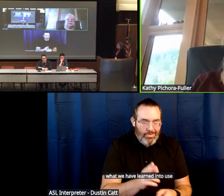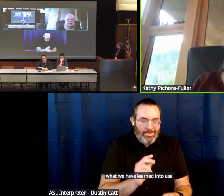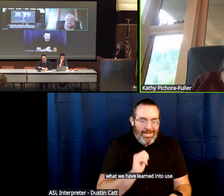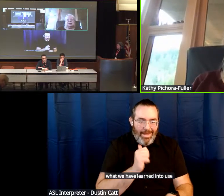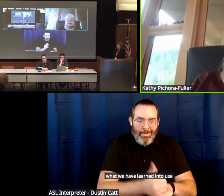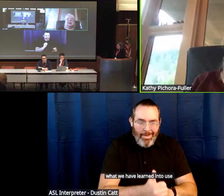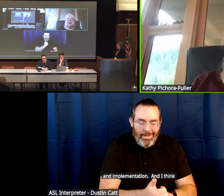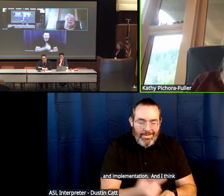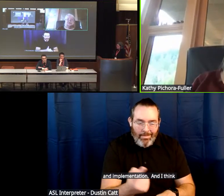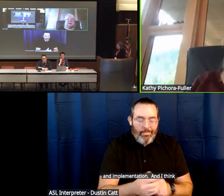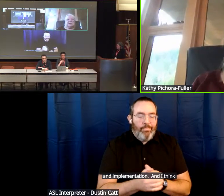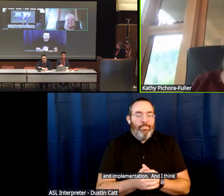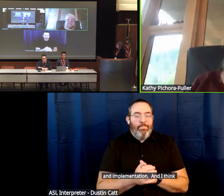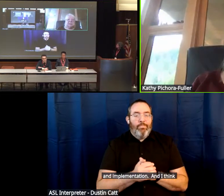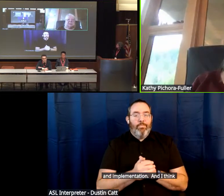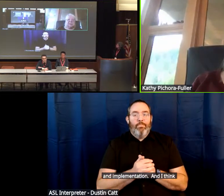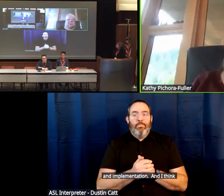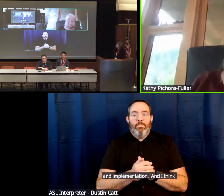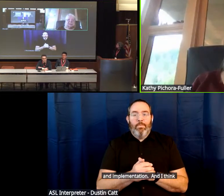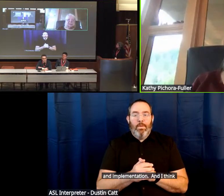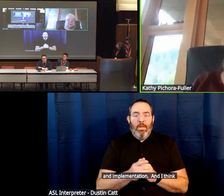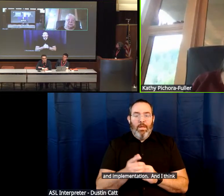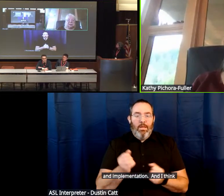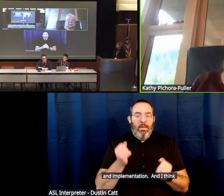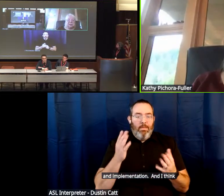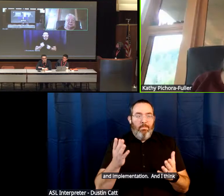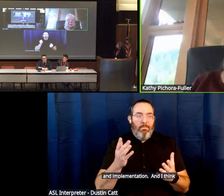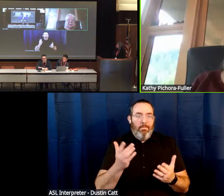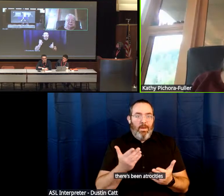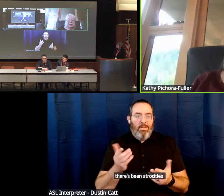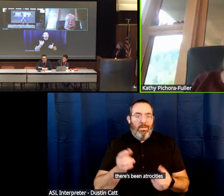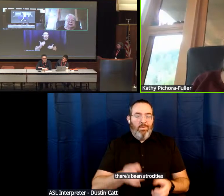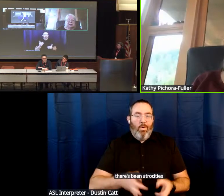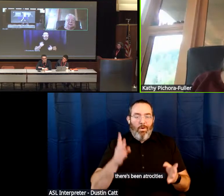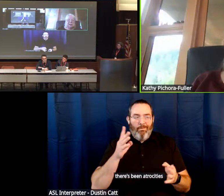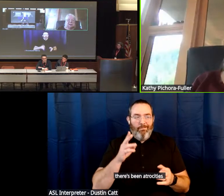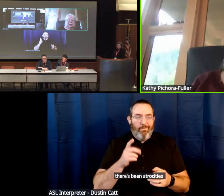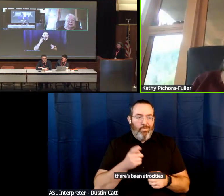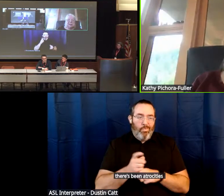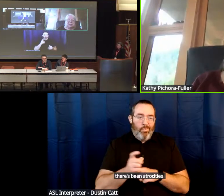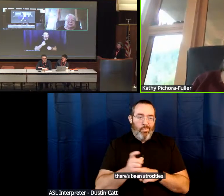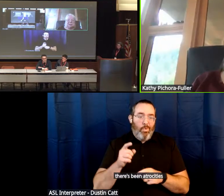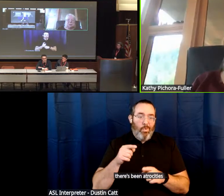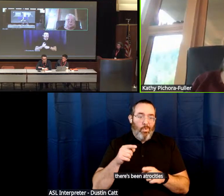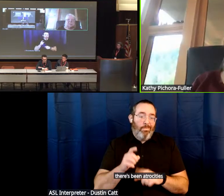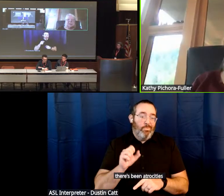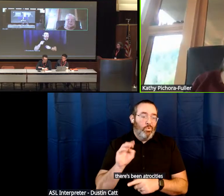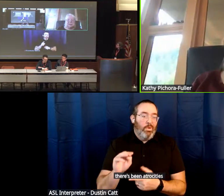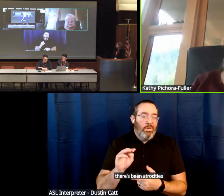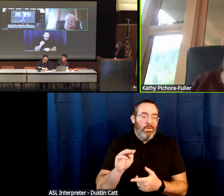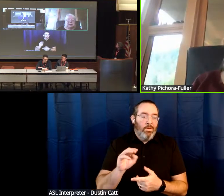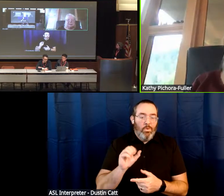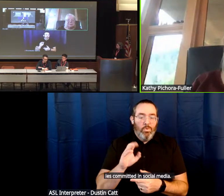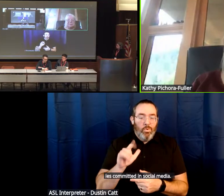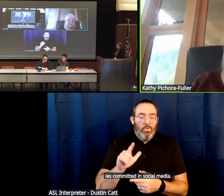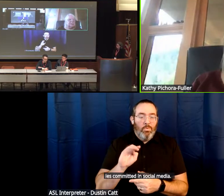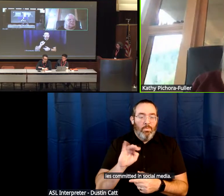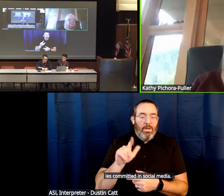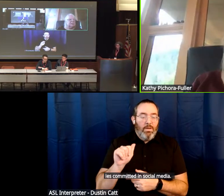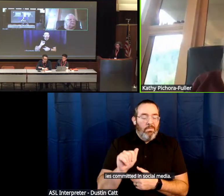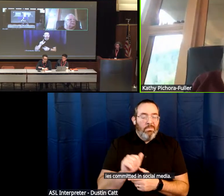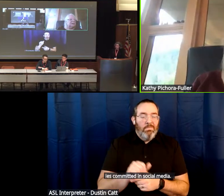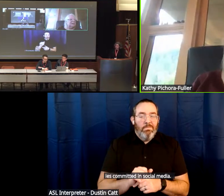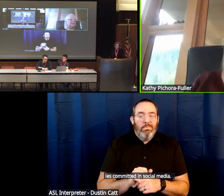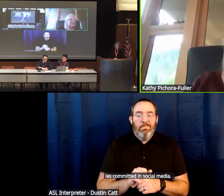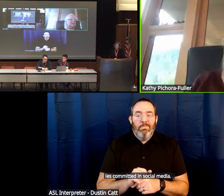been atrocities committed in social media. And so we really need to have, the